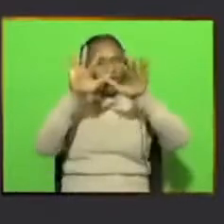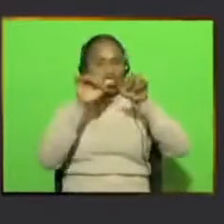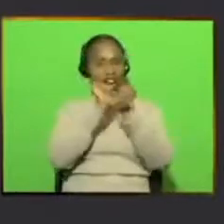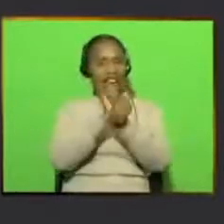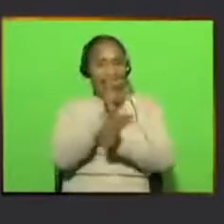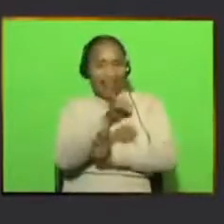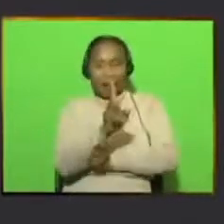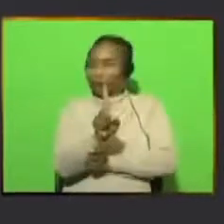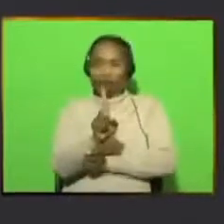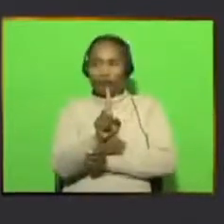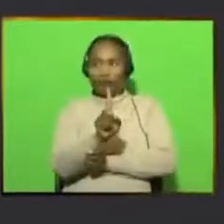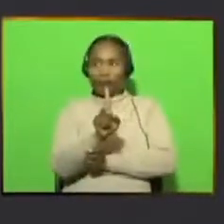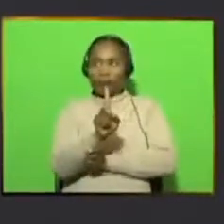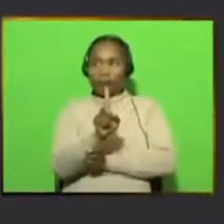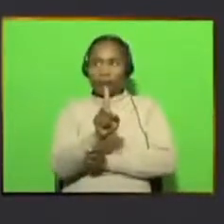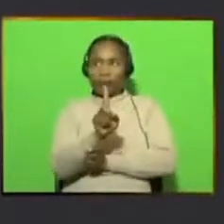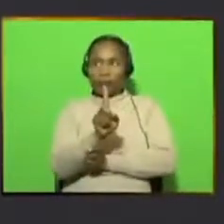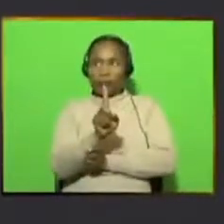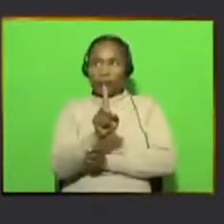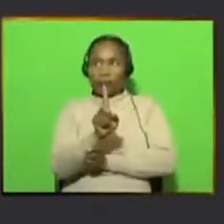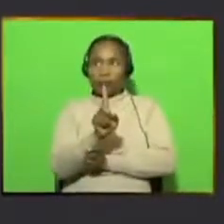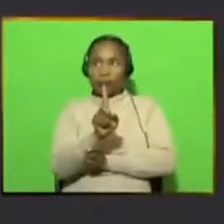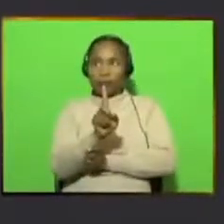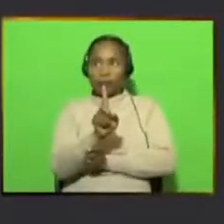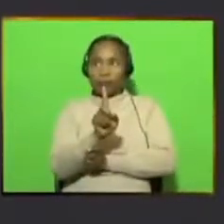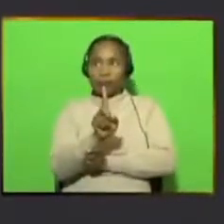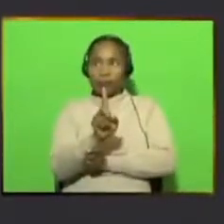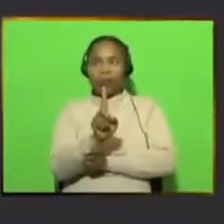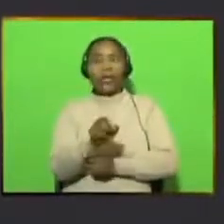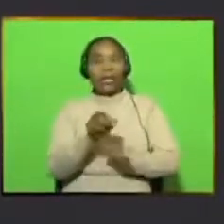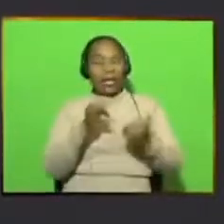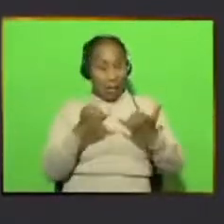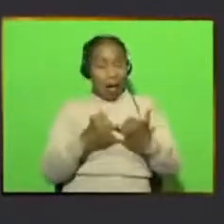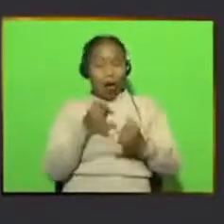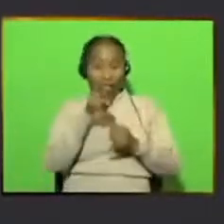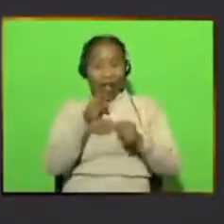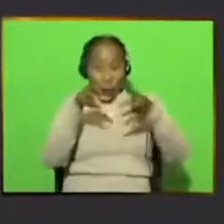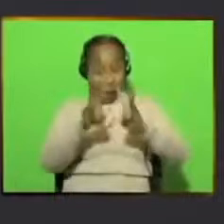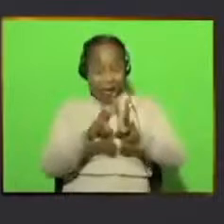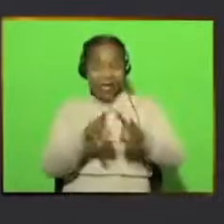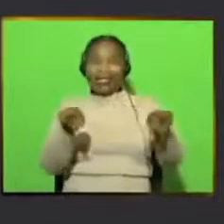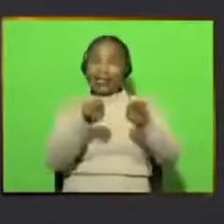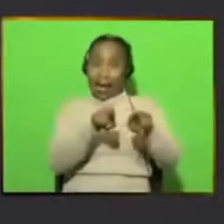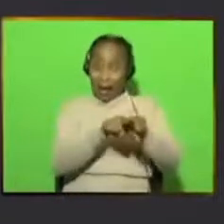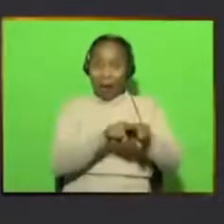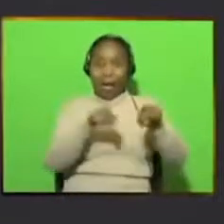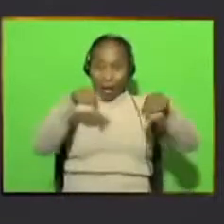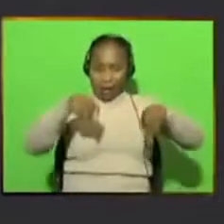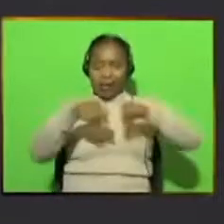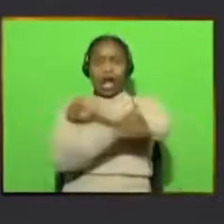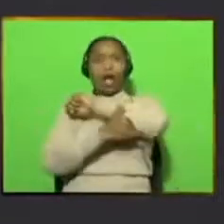think this country has gotten another chance.